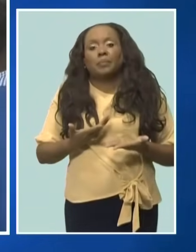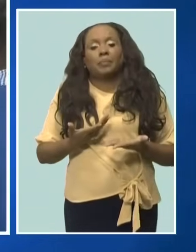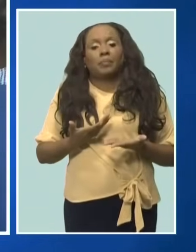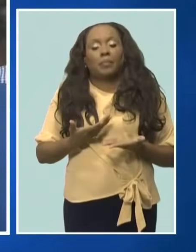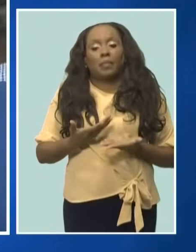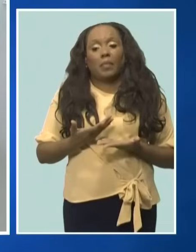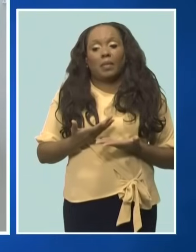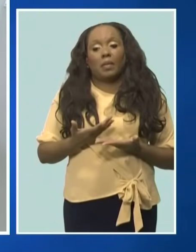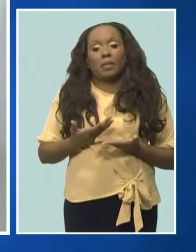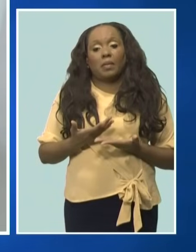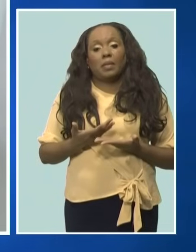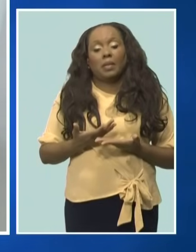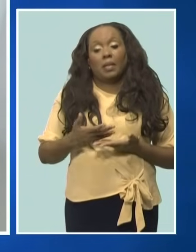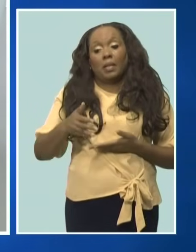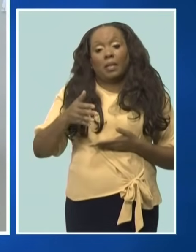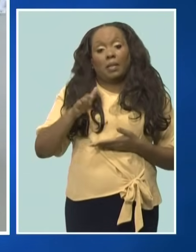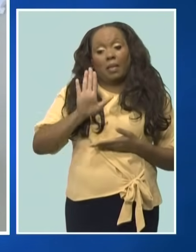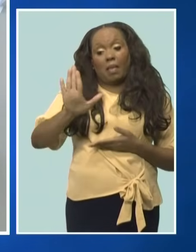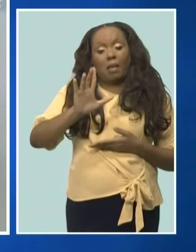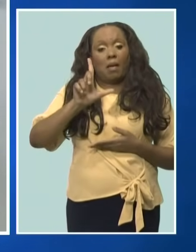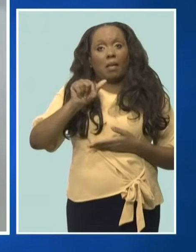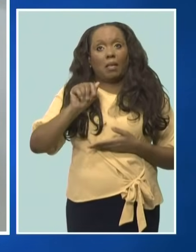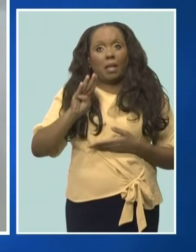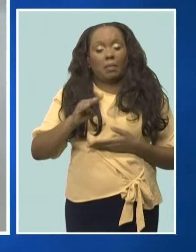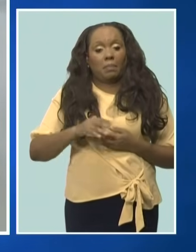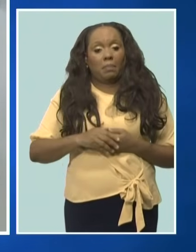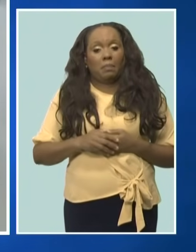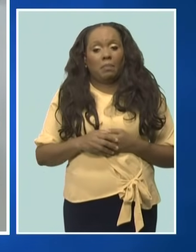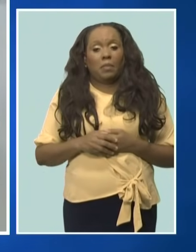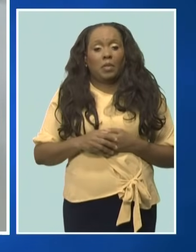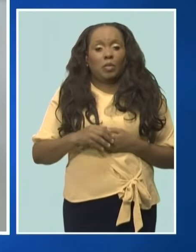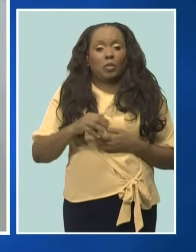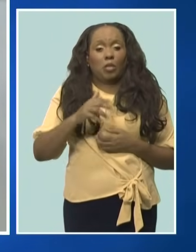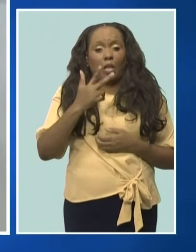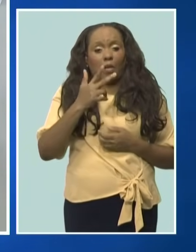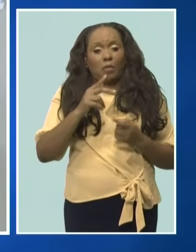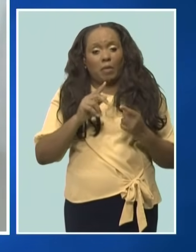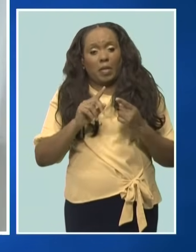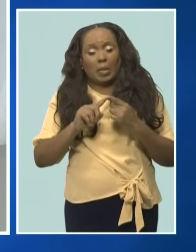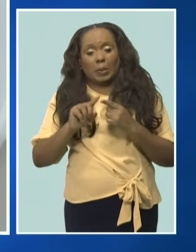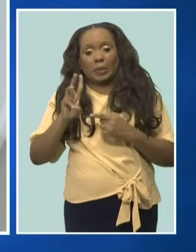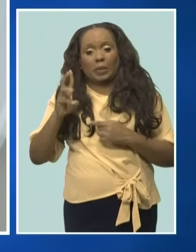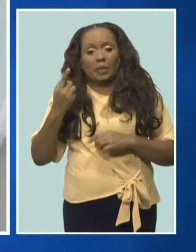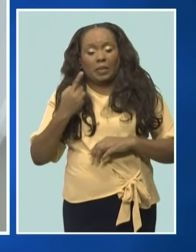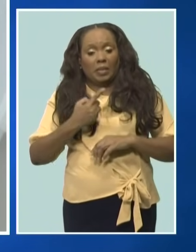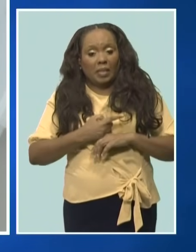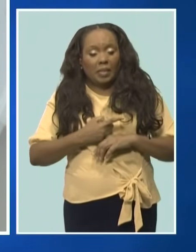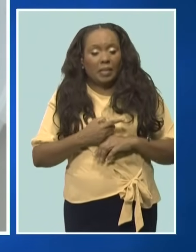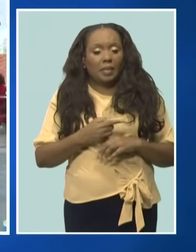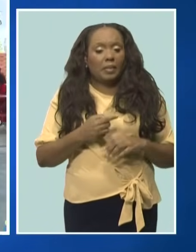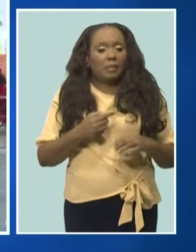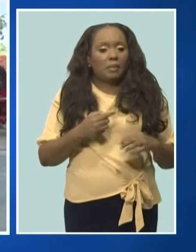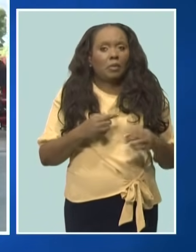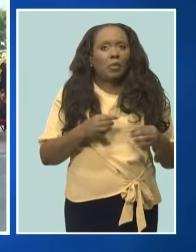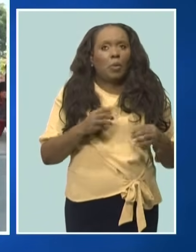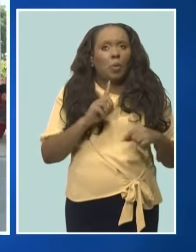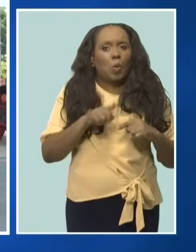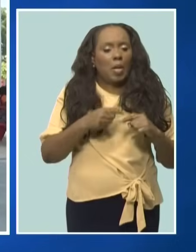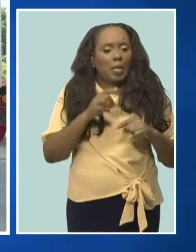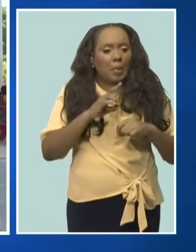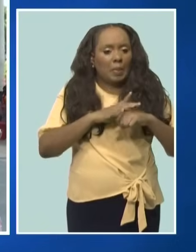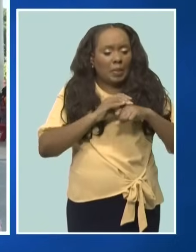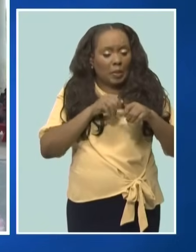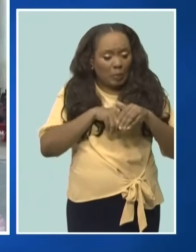lab they found that in 3 to 6 days the mosquitoes are moving from egg to adult